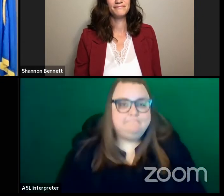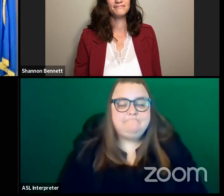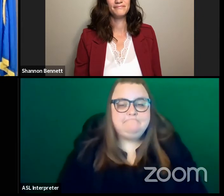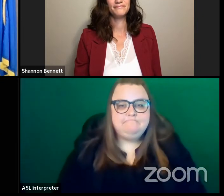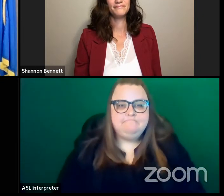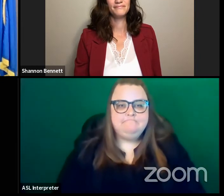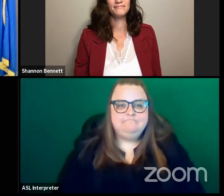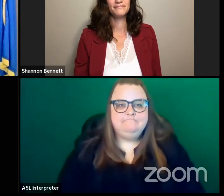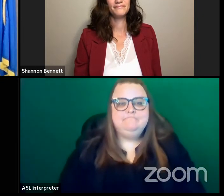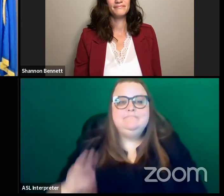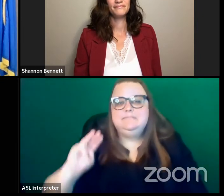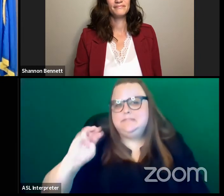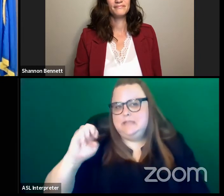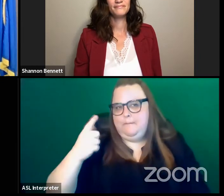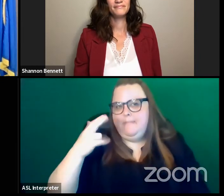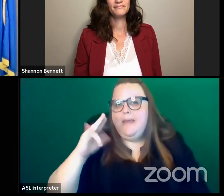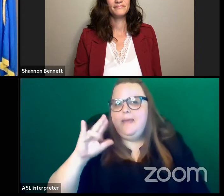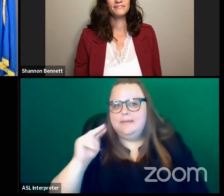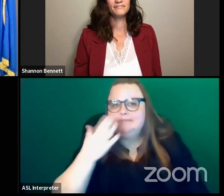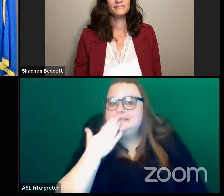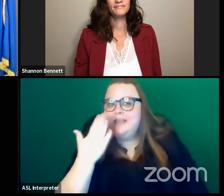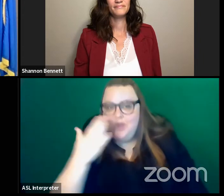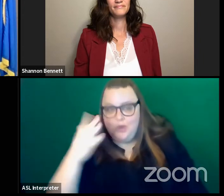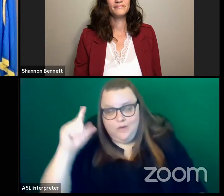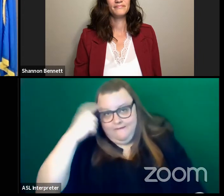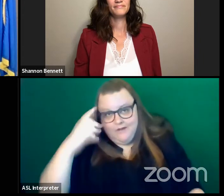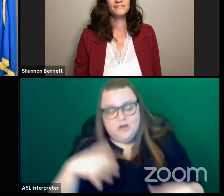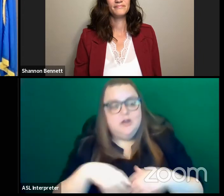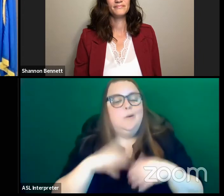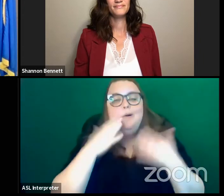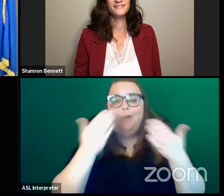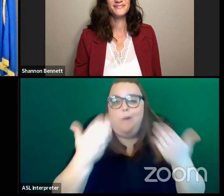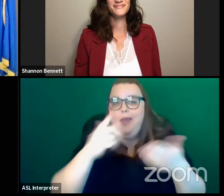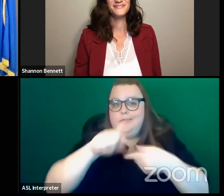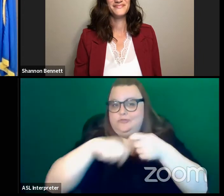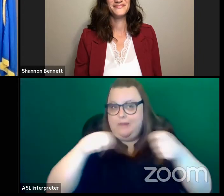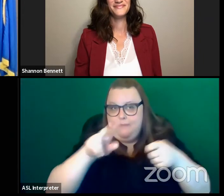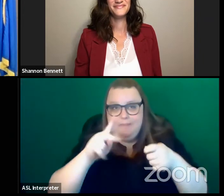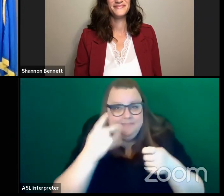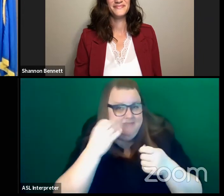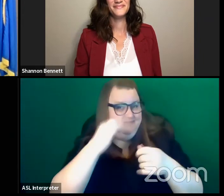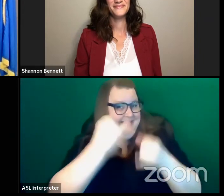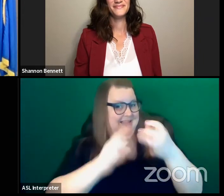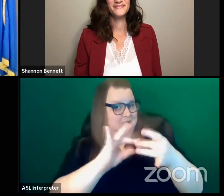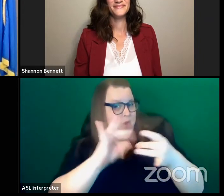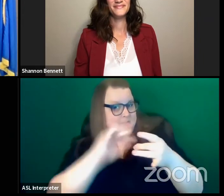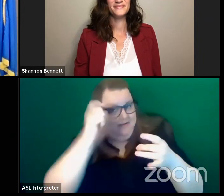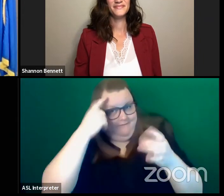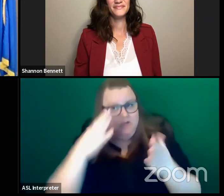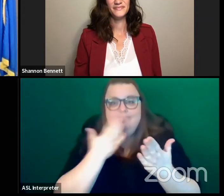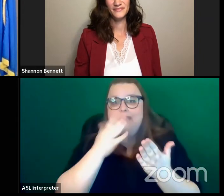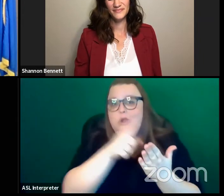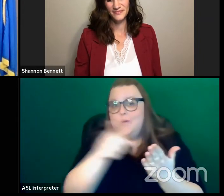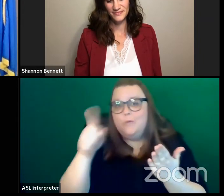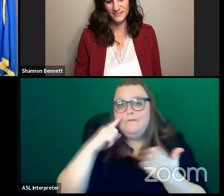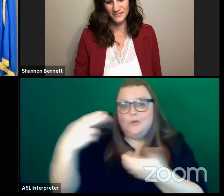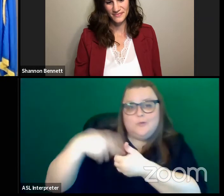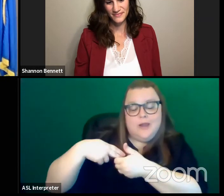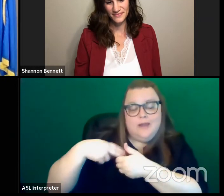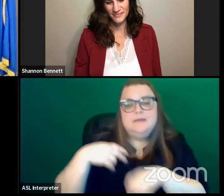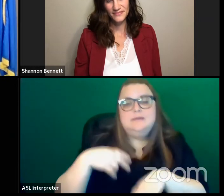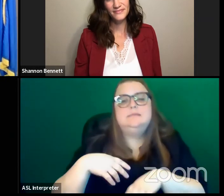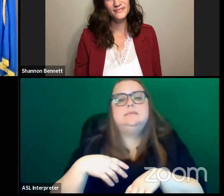Thank you for the question, Governor. We will go ahead and pull to a close if you have any closing comments. Thank you, everyone, for joining us. As Shannon and